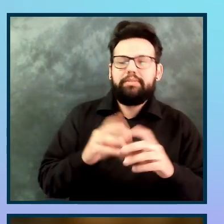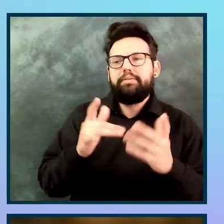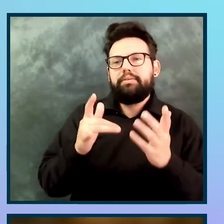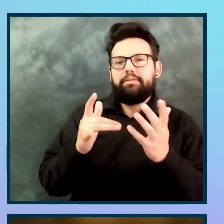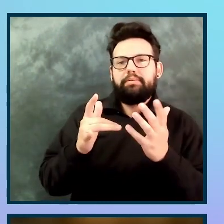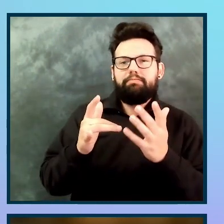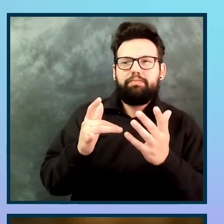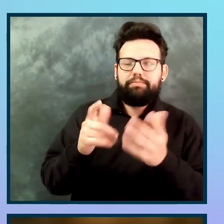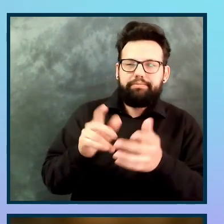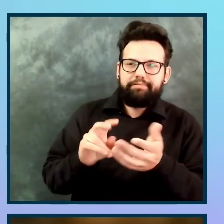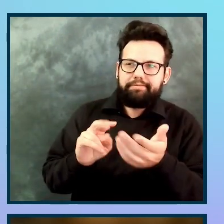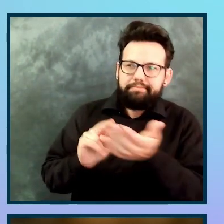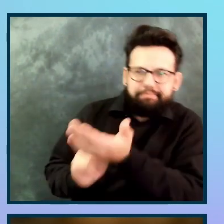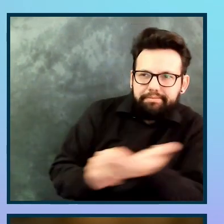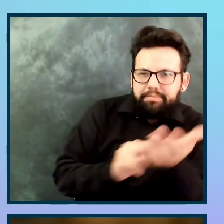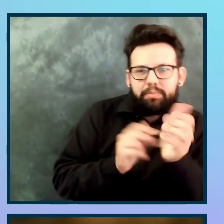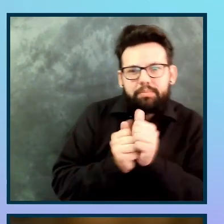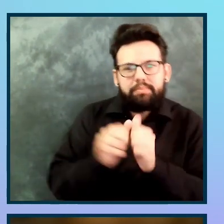design based on